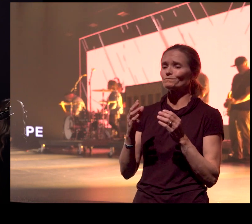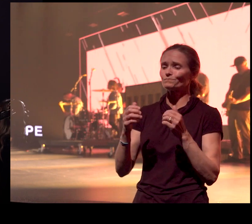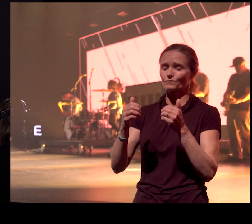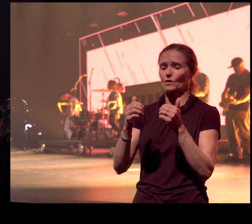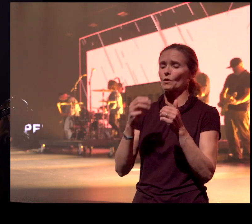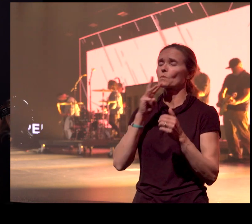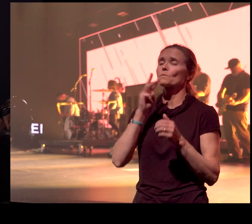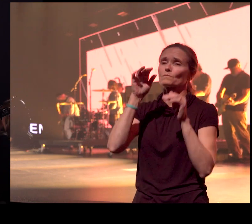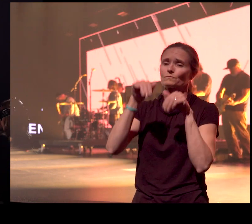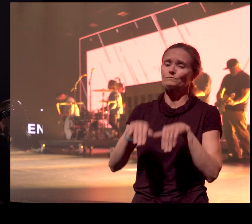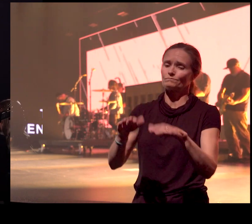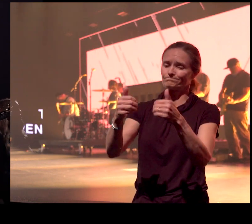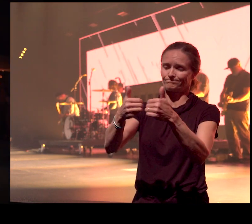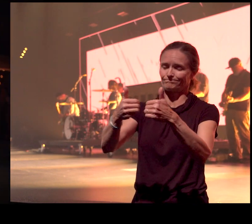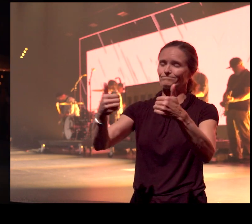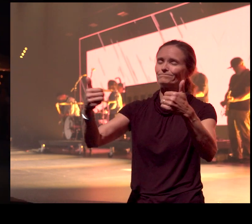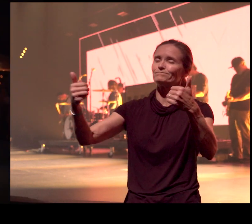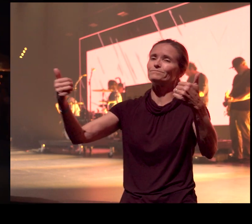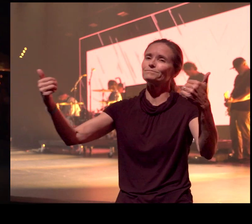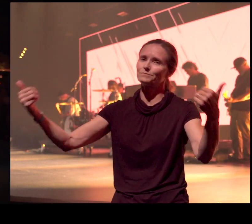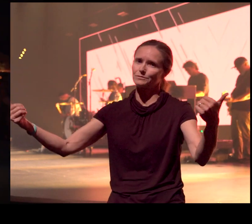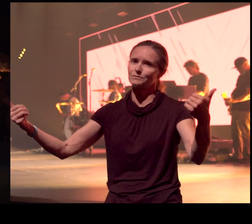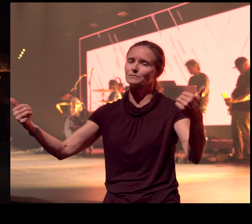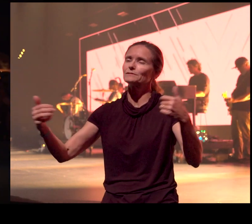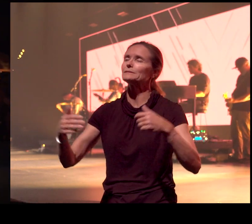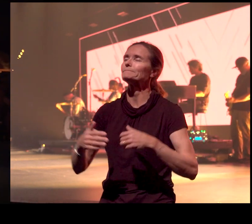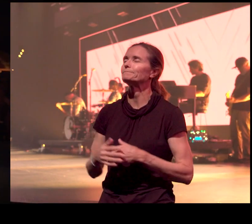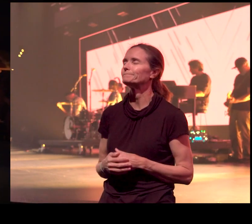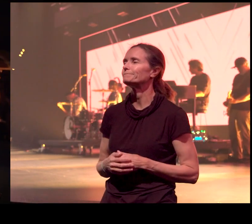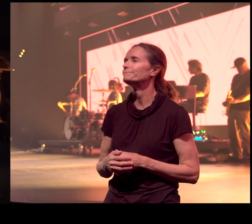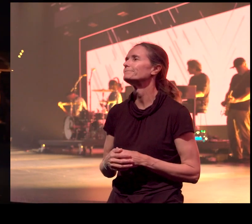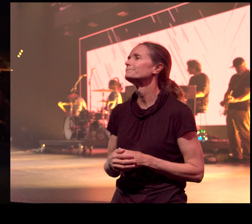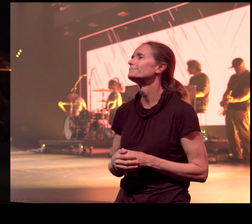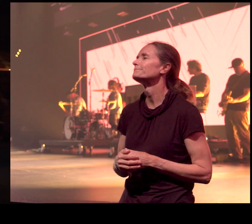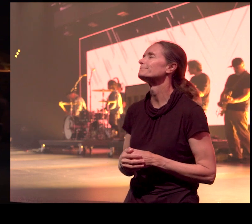who opened up the ocean.